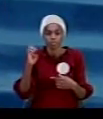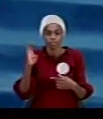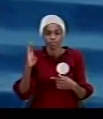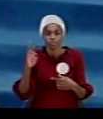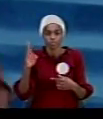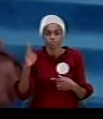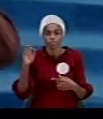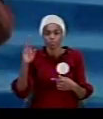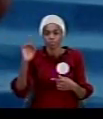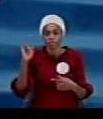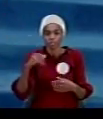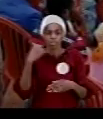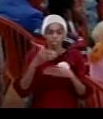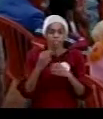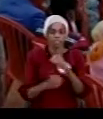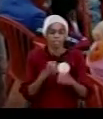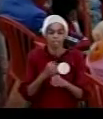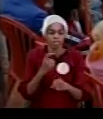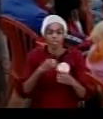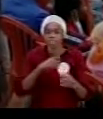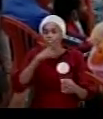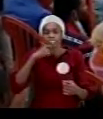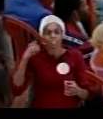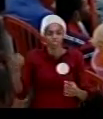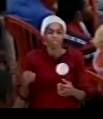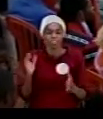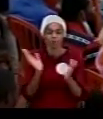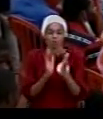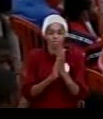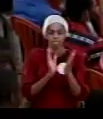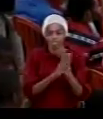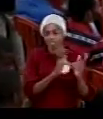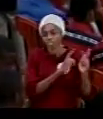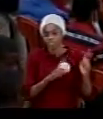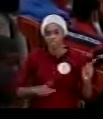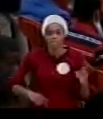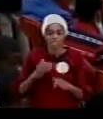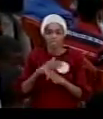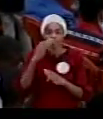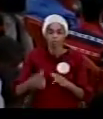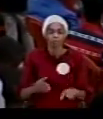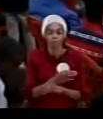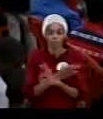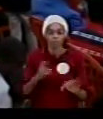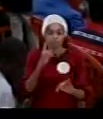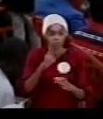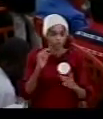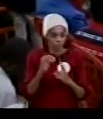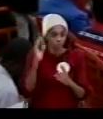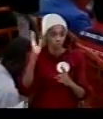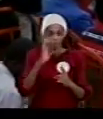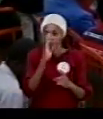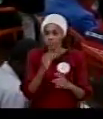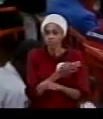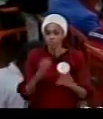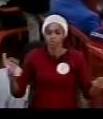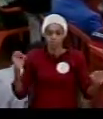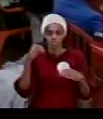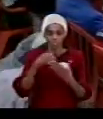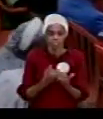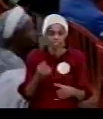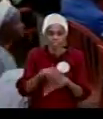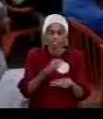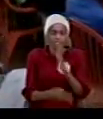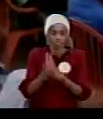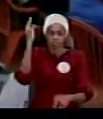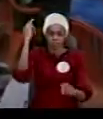2022. Praise the Lord! I am totally free. You also, you will be free tonight. Put your hands